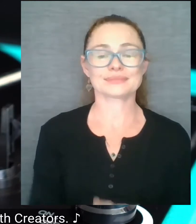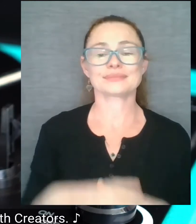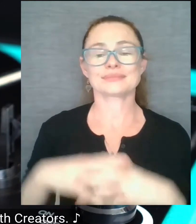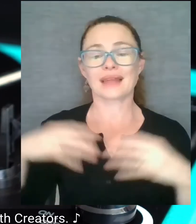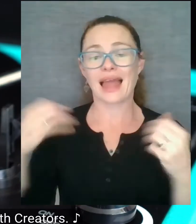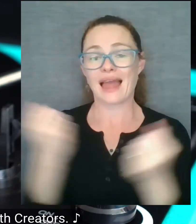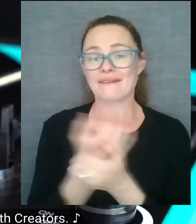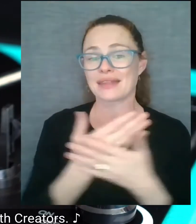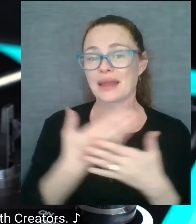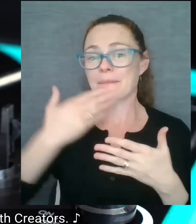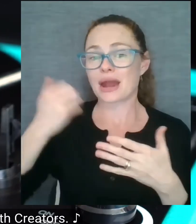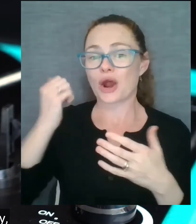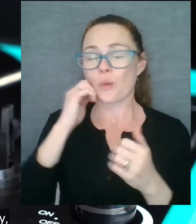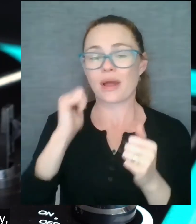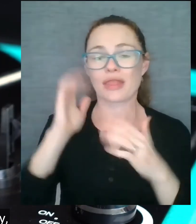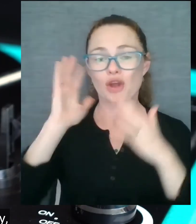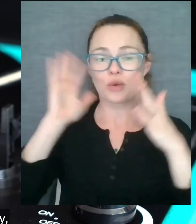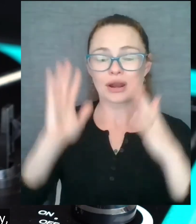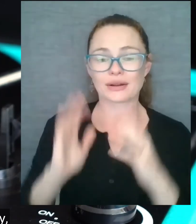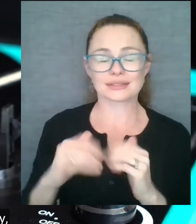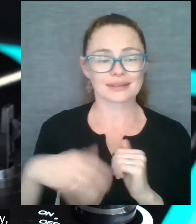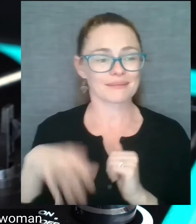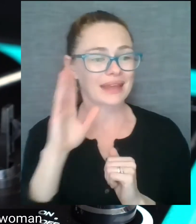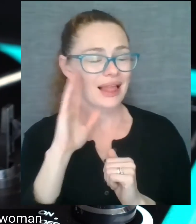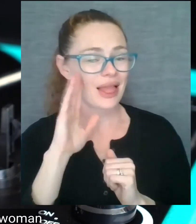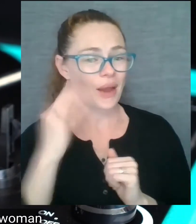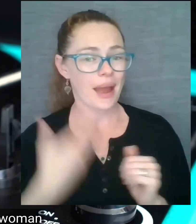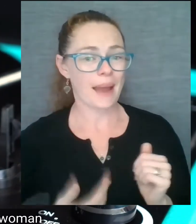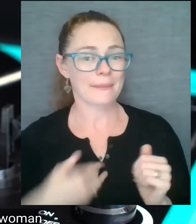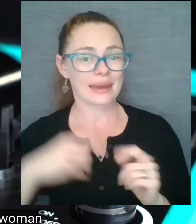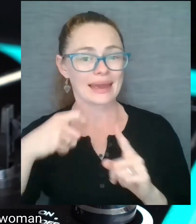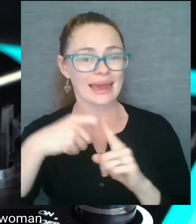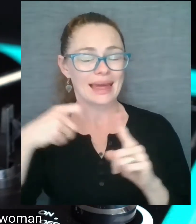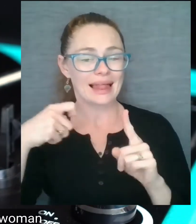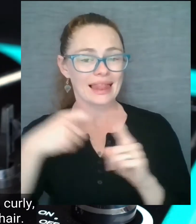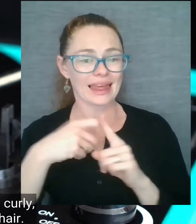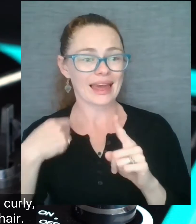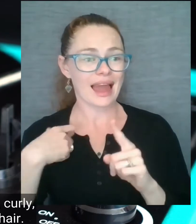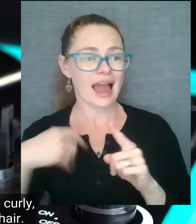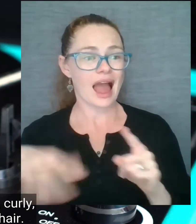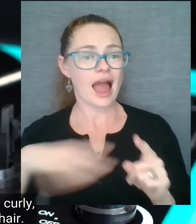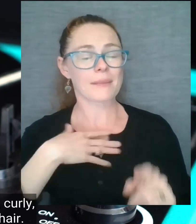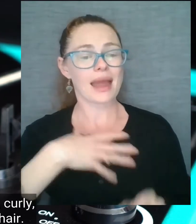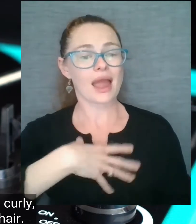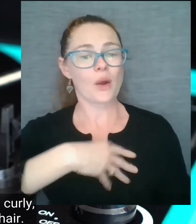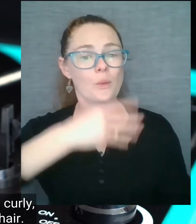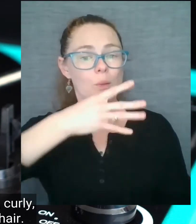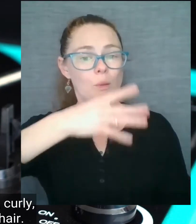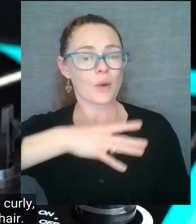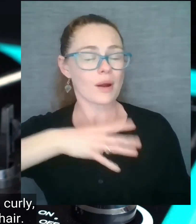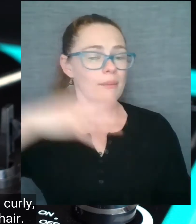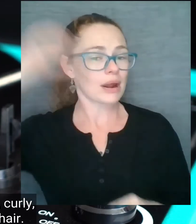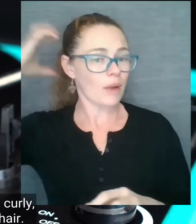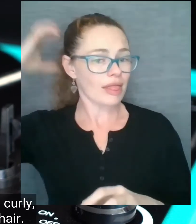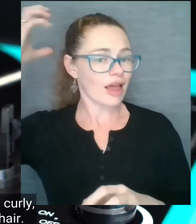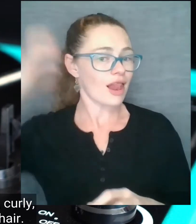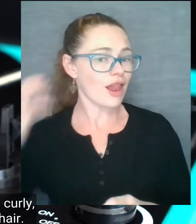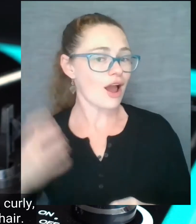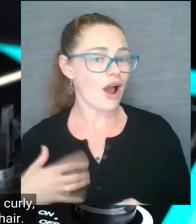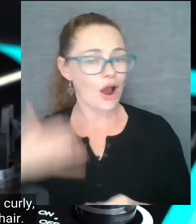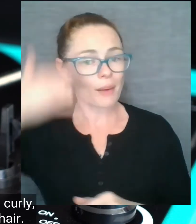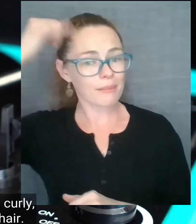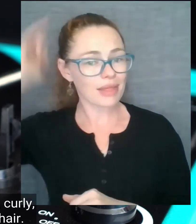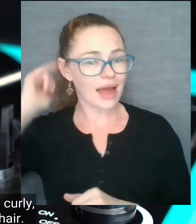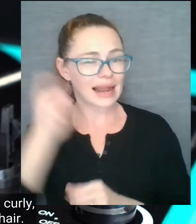Everything is better with creators. Hi, I'm Keely. I am a Caucasian woman with long, blonde, curly,